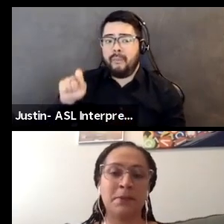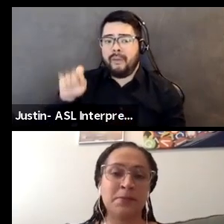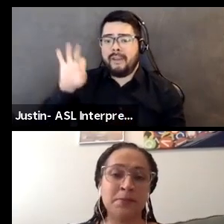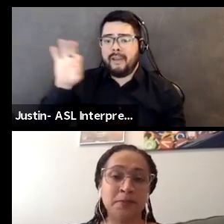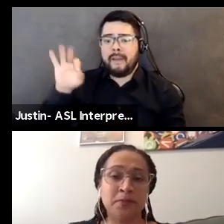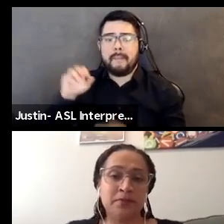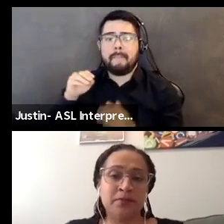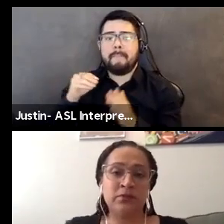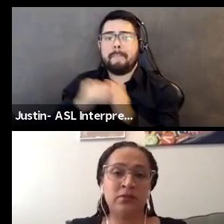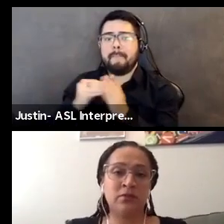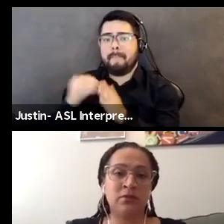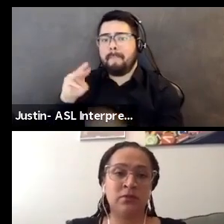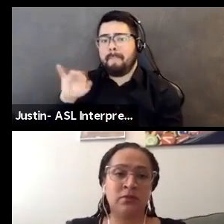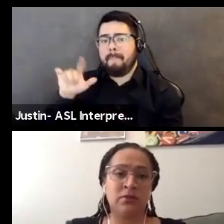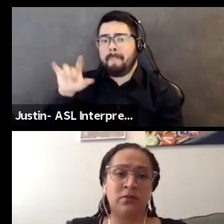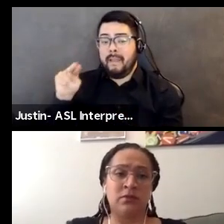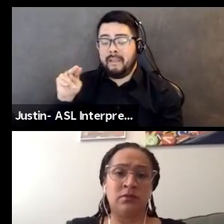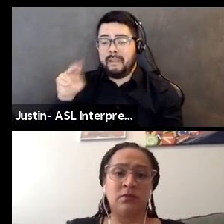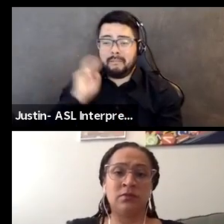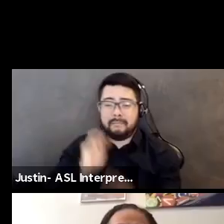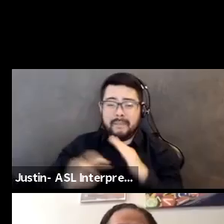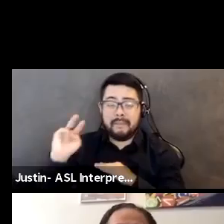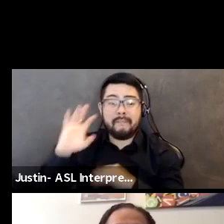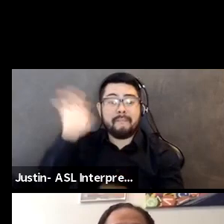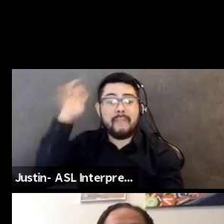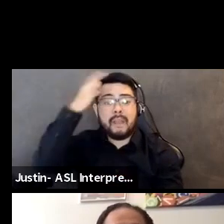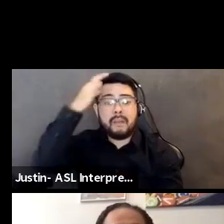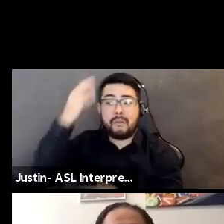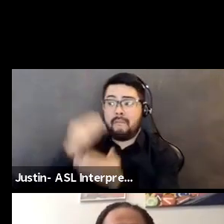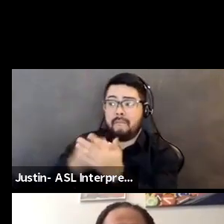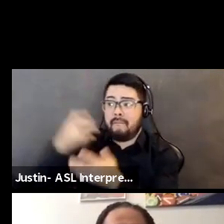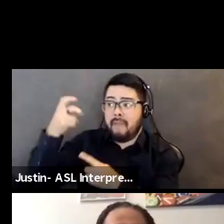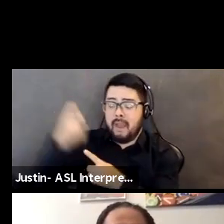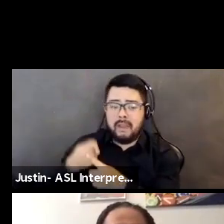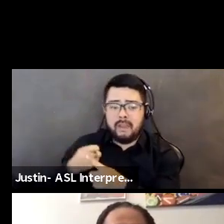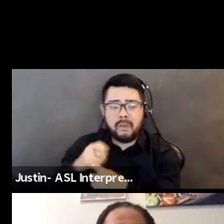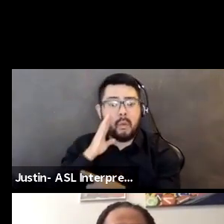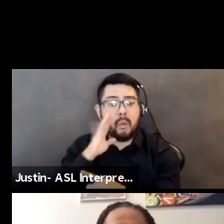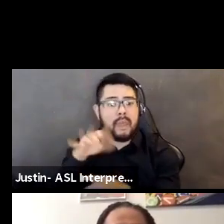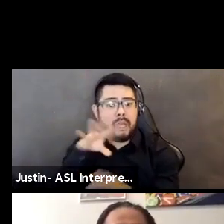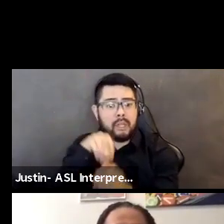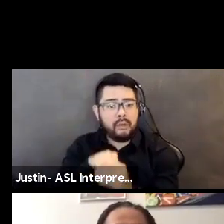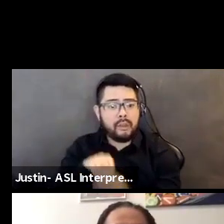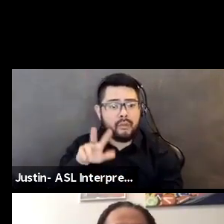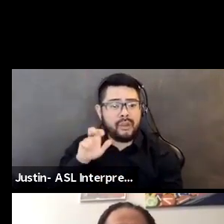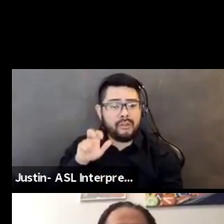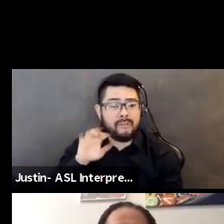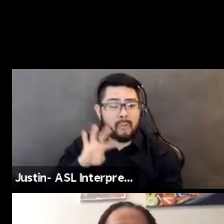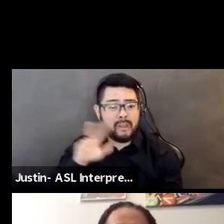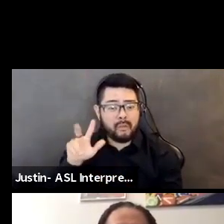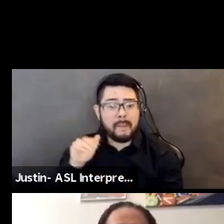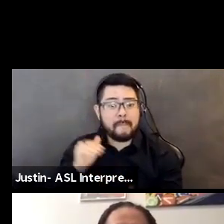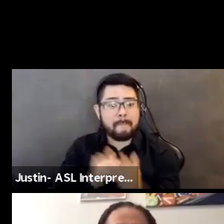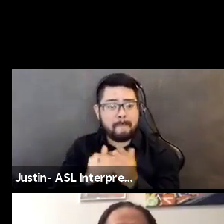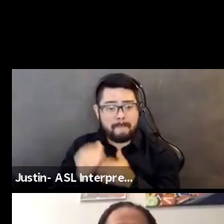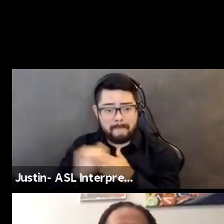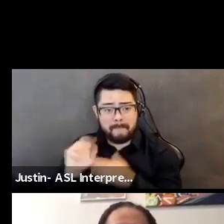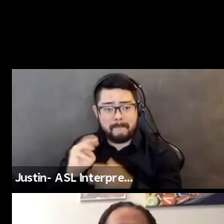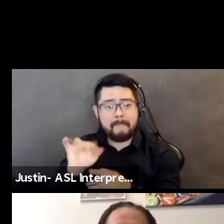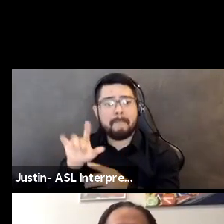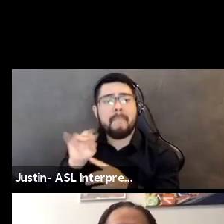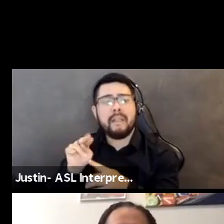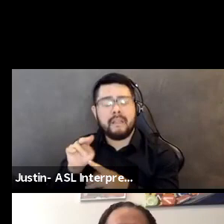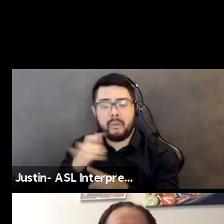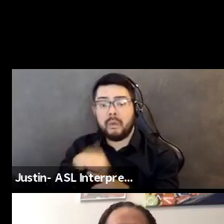anticipated um federal funding includes that uh 343 million that we are